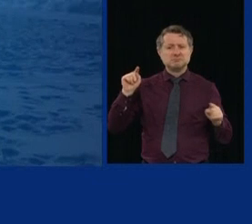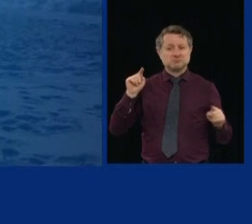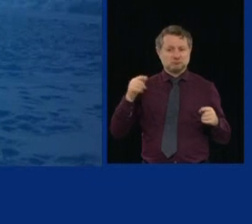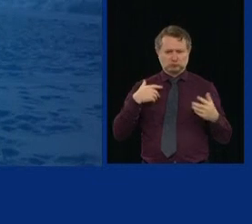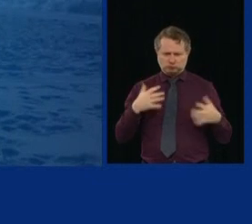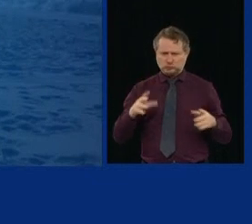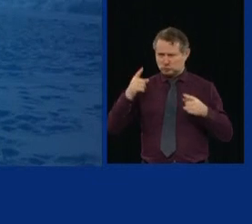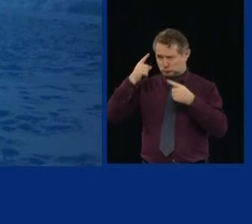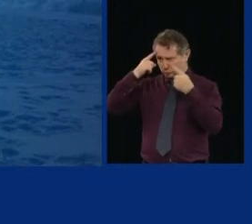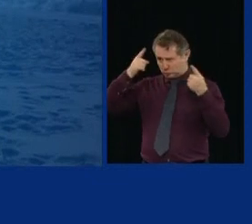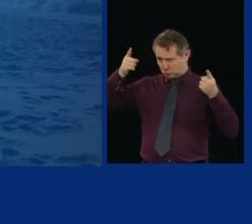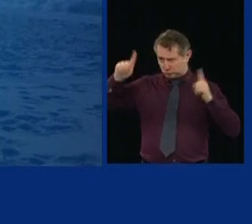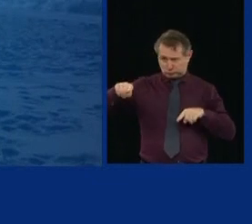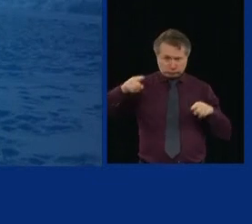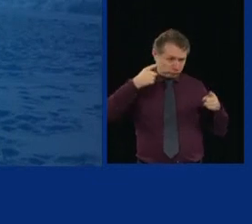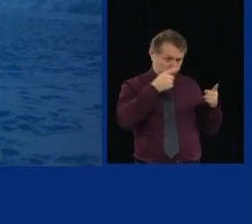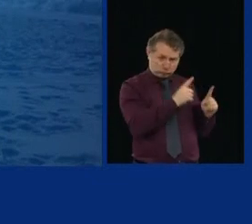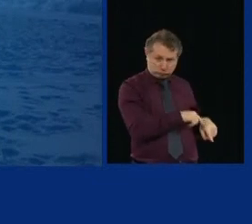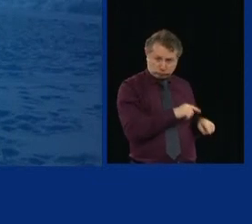agreement that